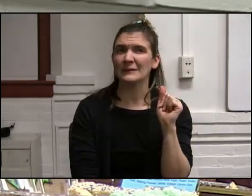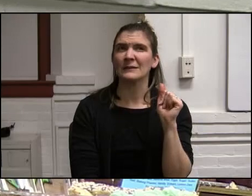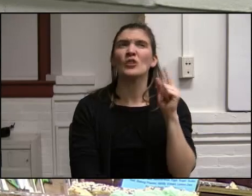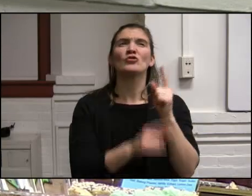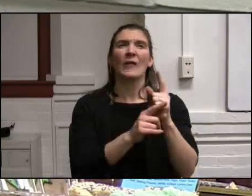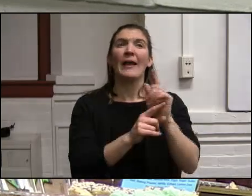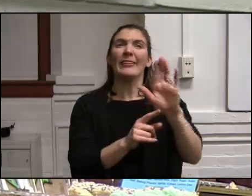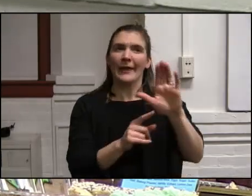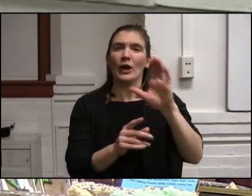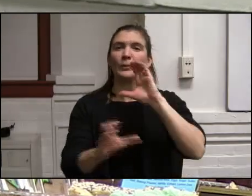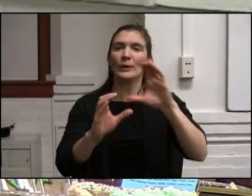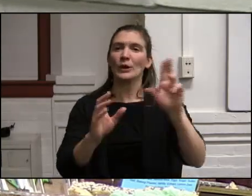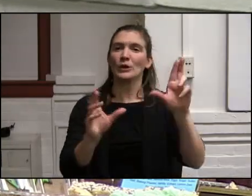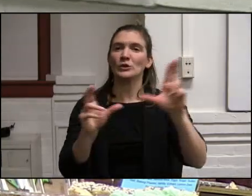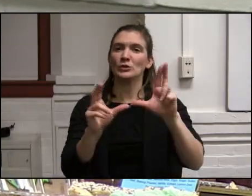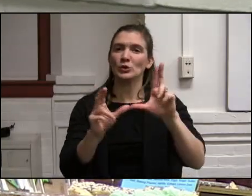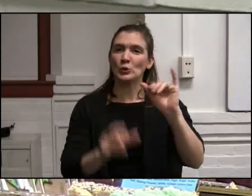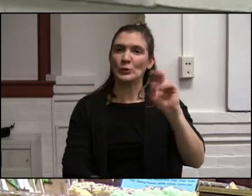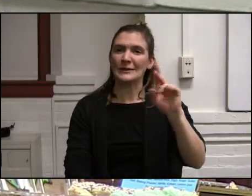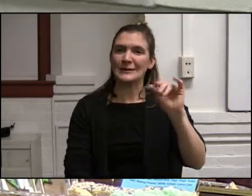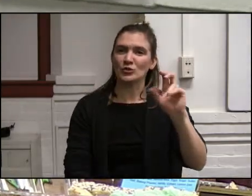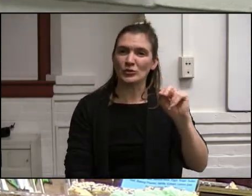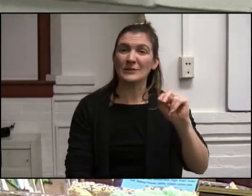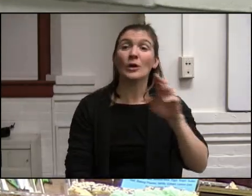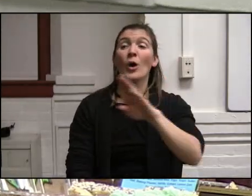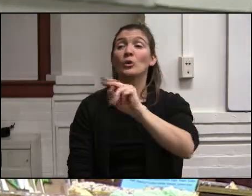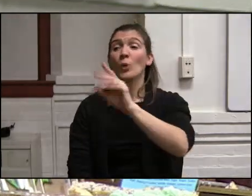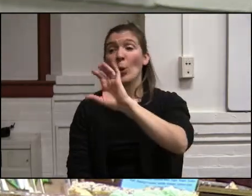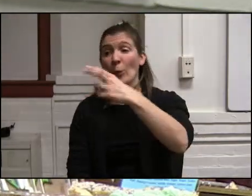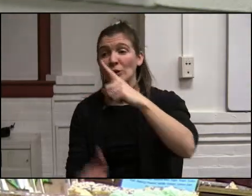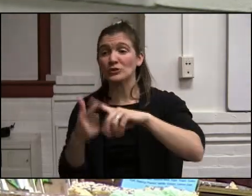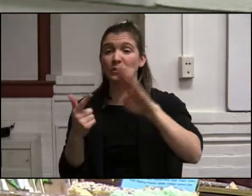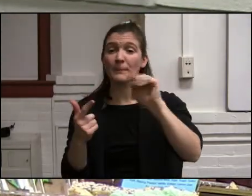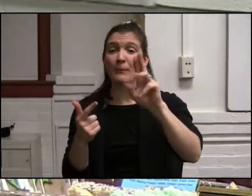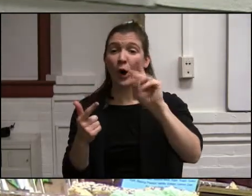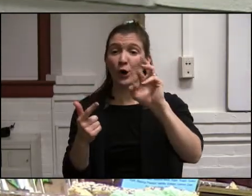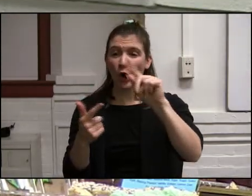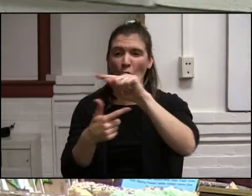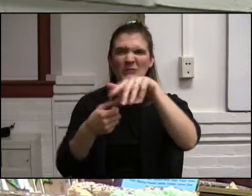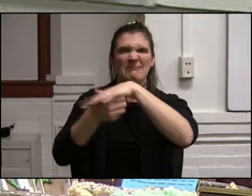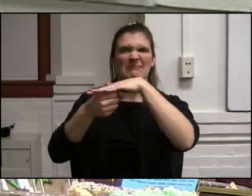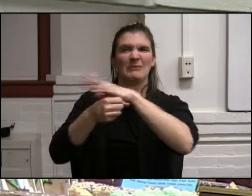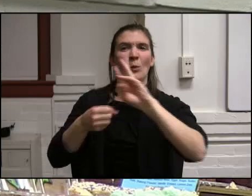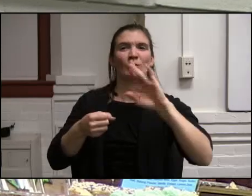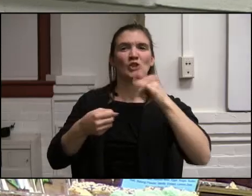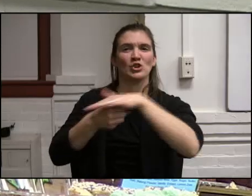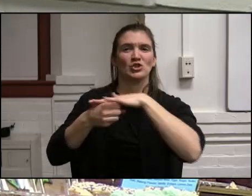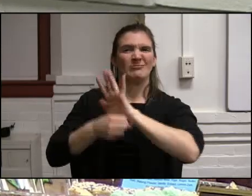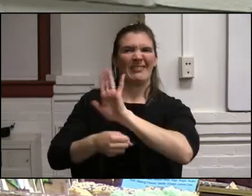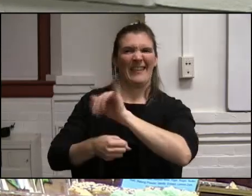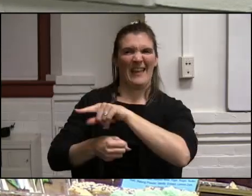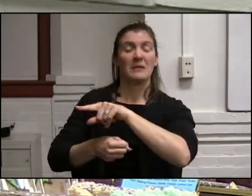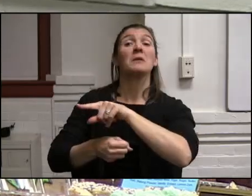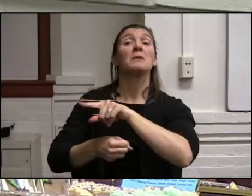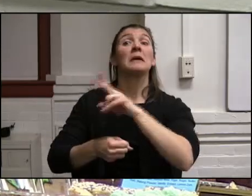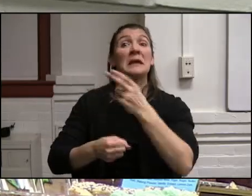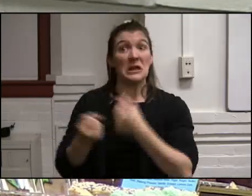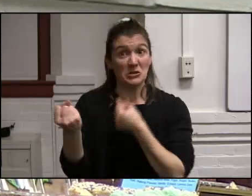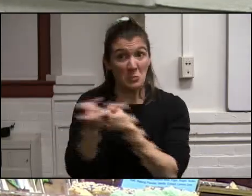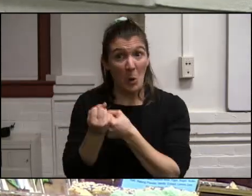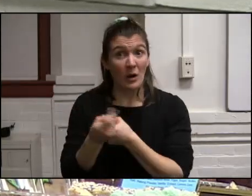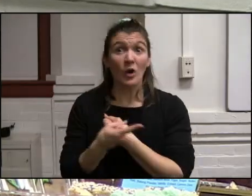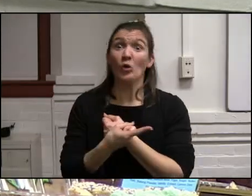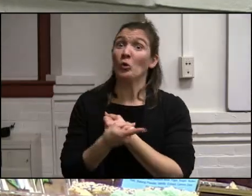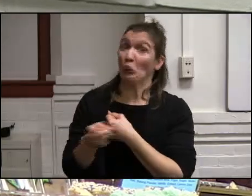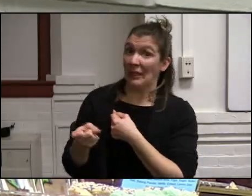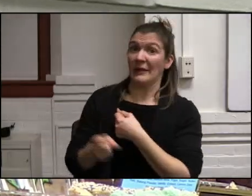Communication Union District, which is Norwich, Barnard, and a few other towns around there. And he pointed out that he actually supported it. And I said, well, I got